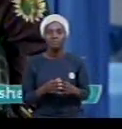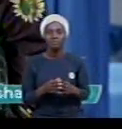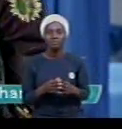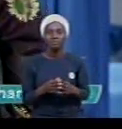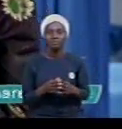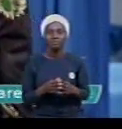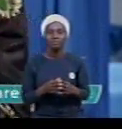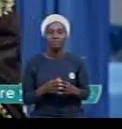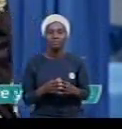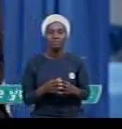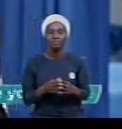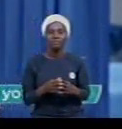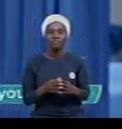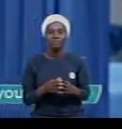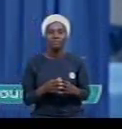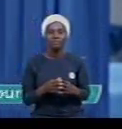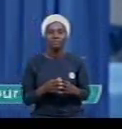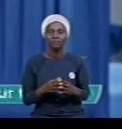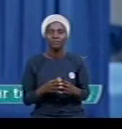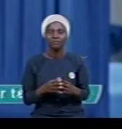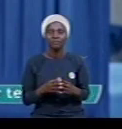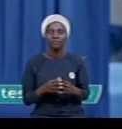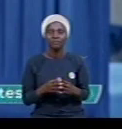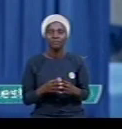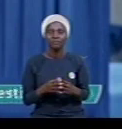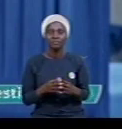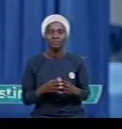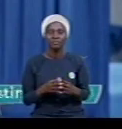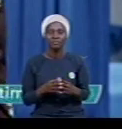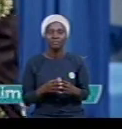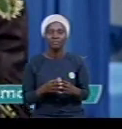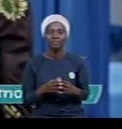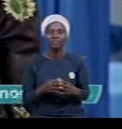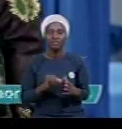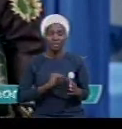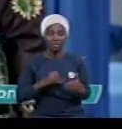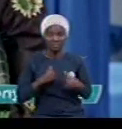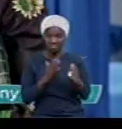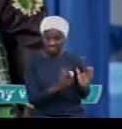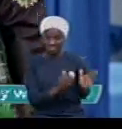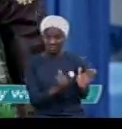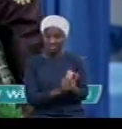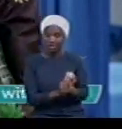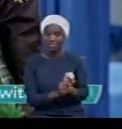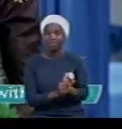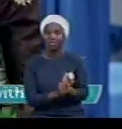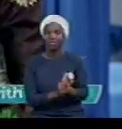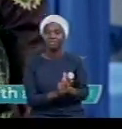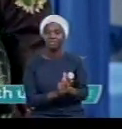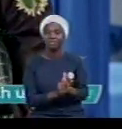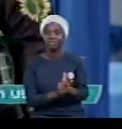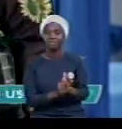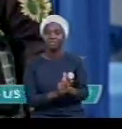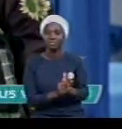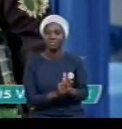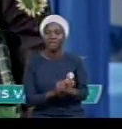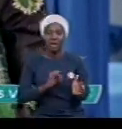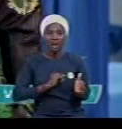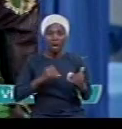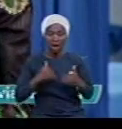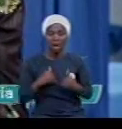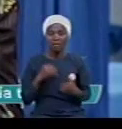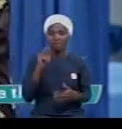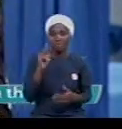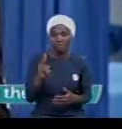Moni, you ti mo ti fun yin sagbe kan to mo ni kini osa